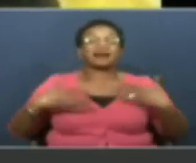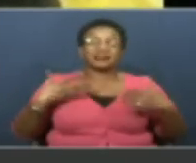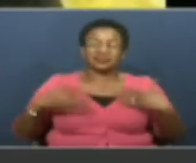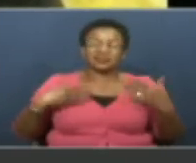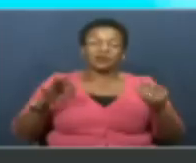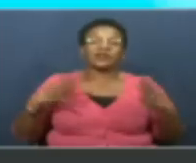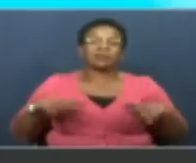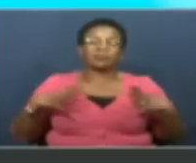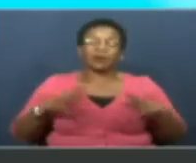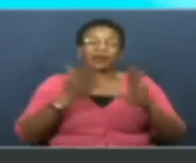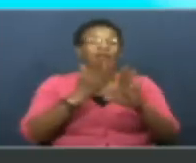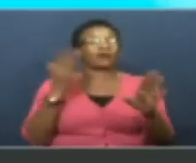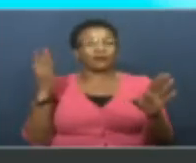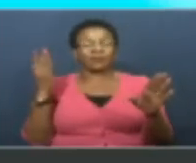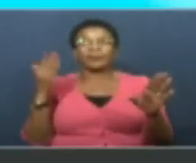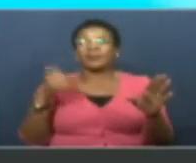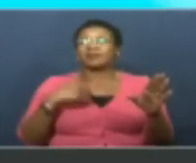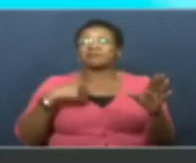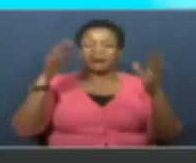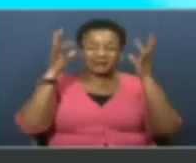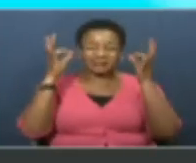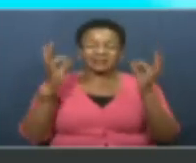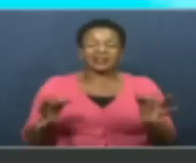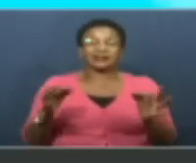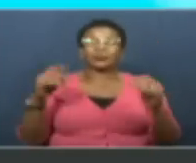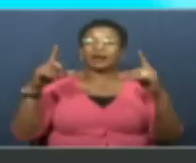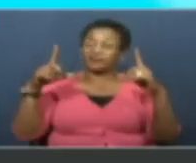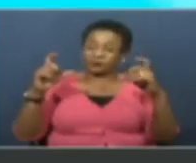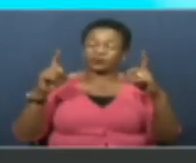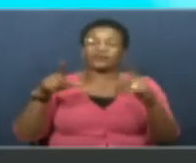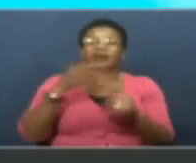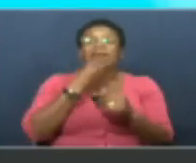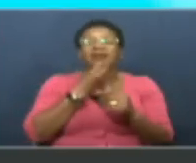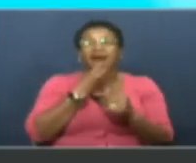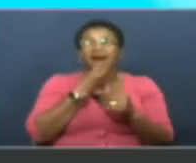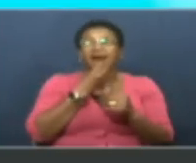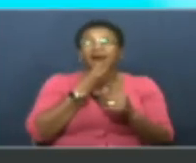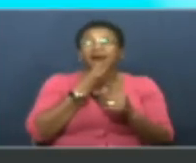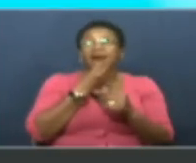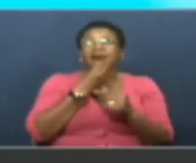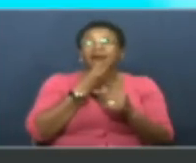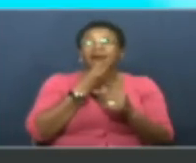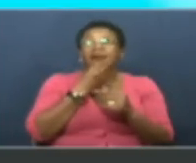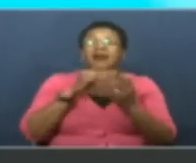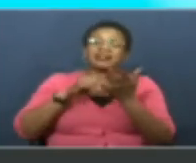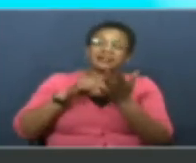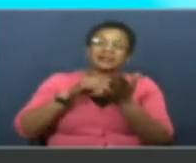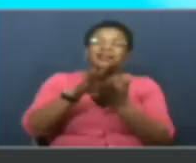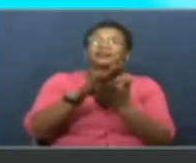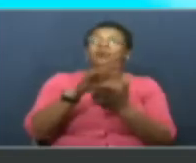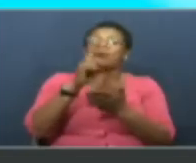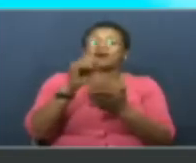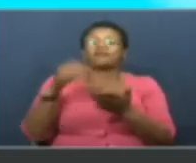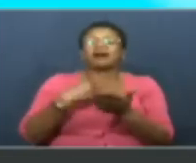people in the queue, I decided to take a photo of that guy, and I sent it to one of my